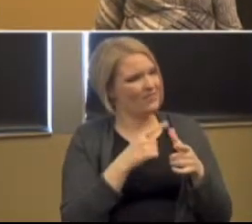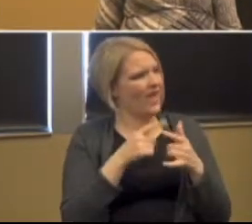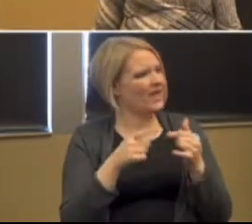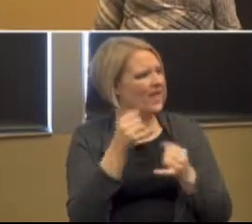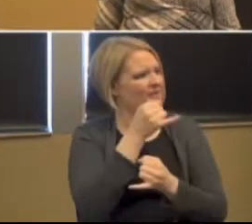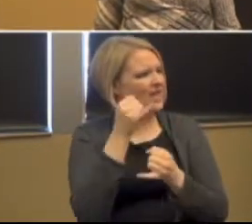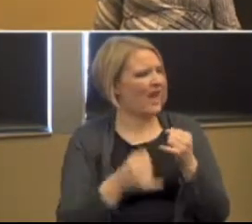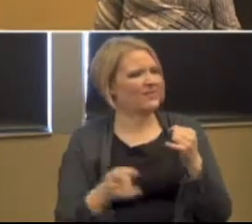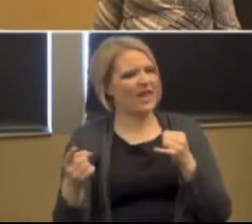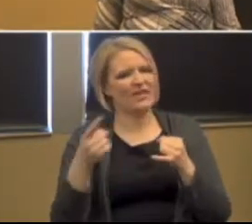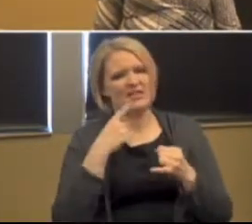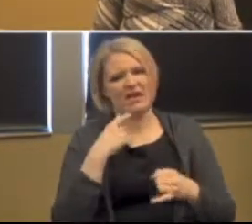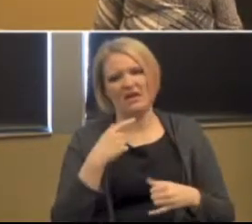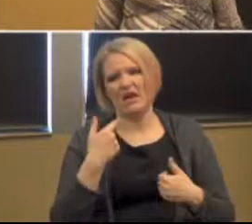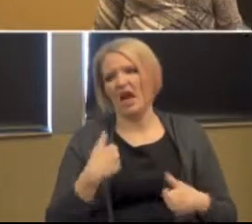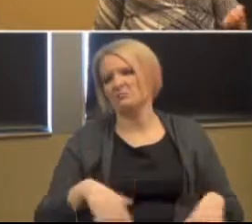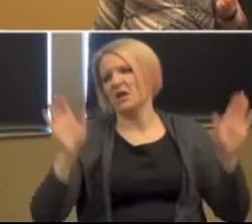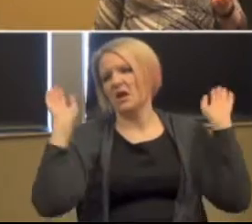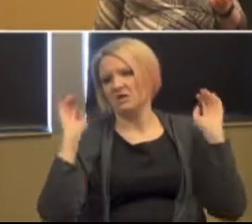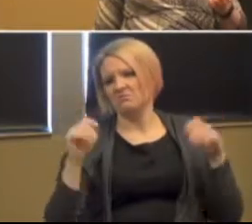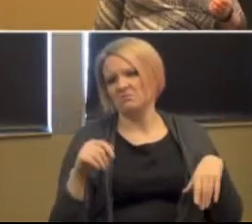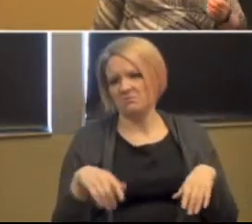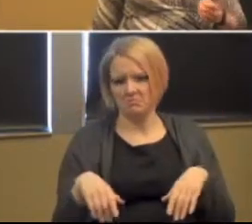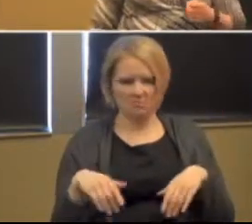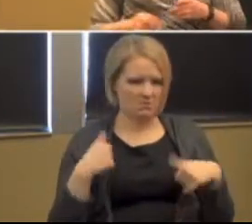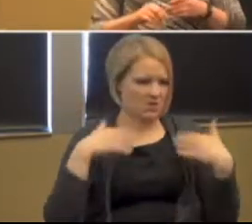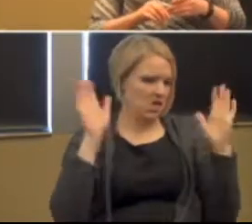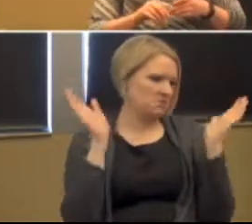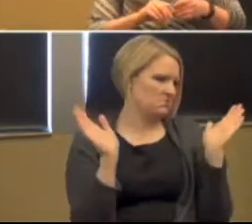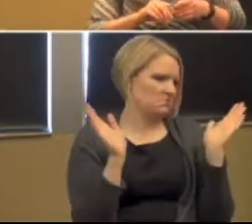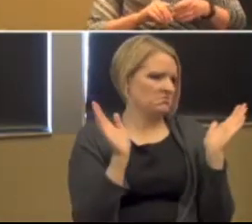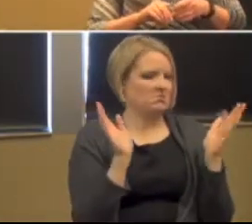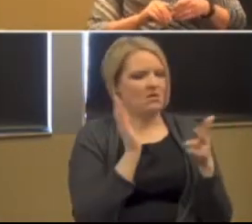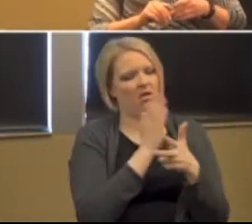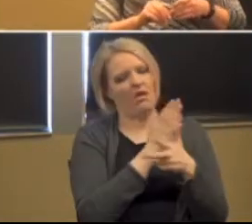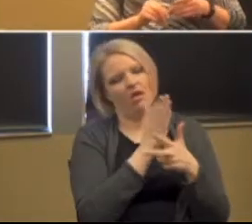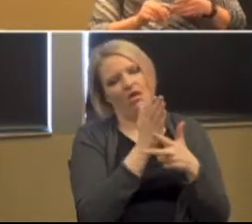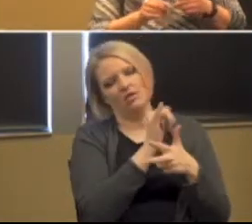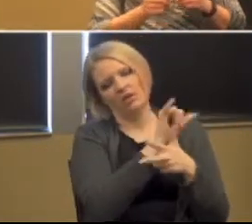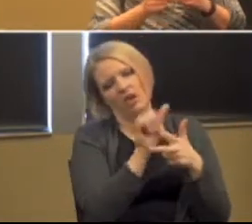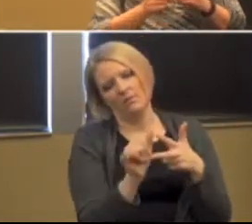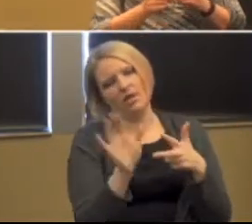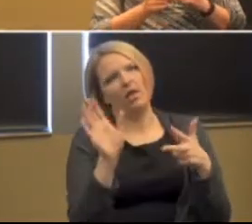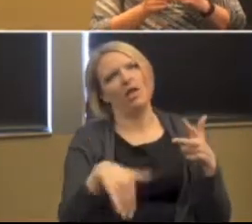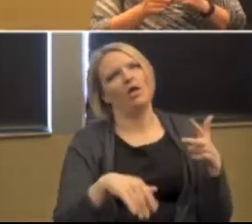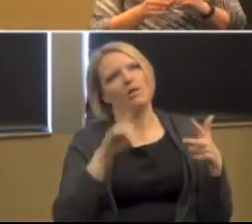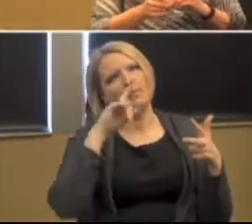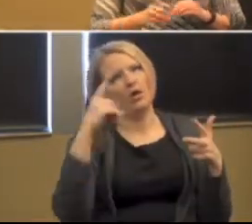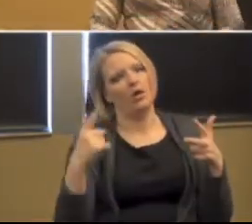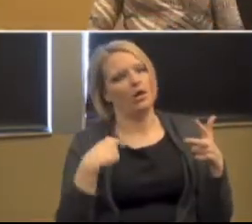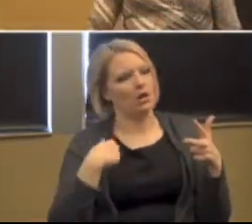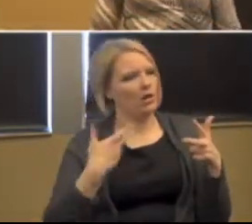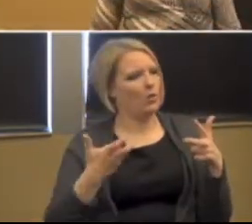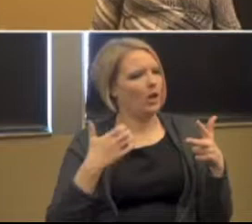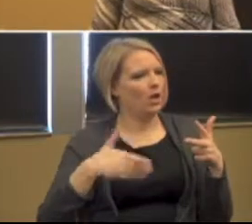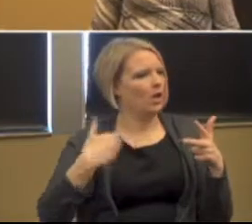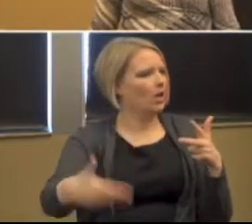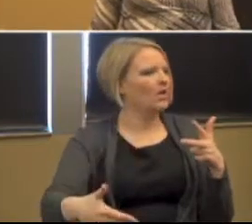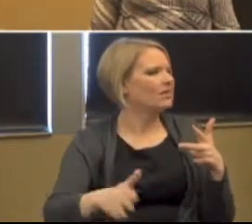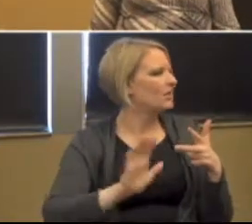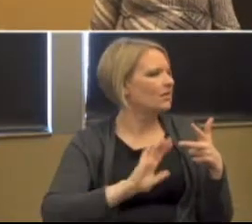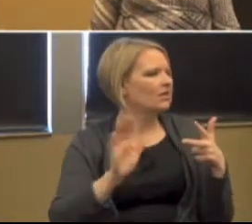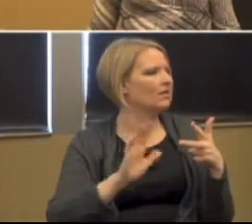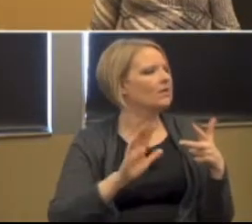that. Bored. I'm done thinking about oceans or whatever you've got in that first task. They're ready to be done with that and move on, and that can mean